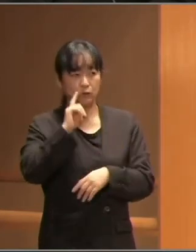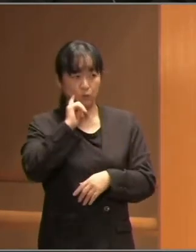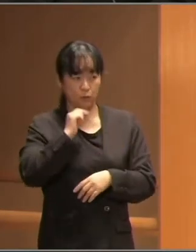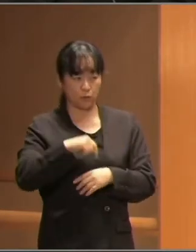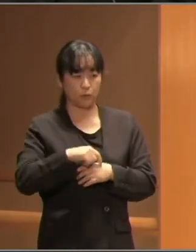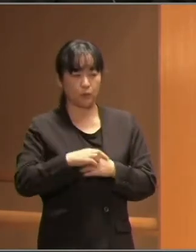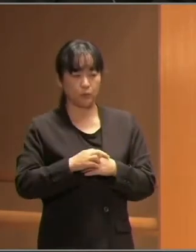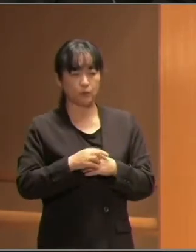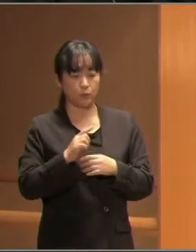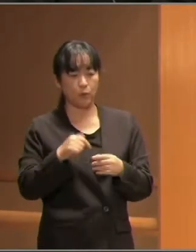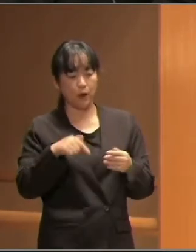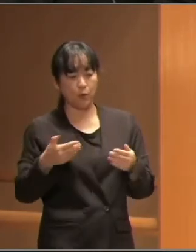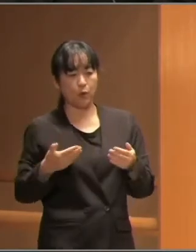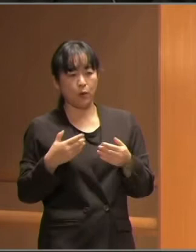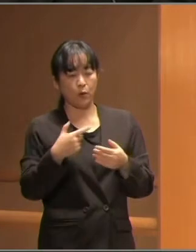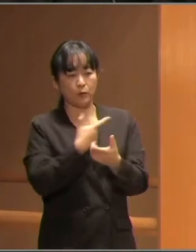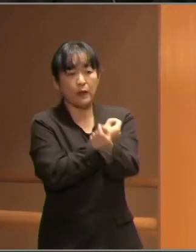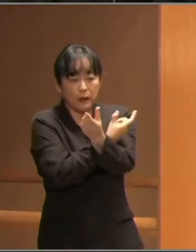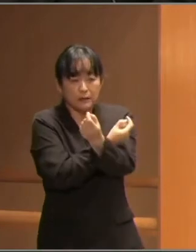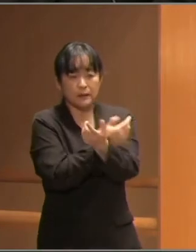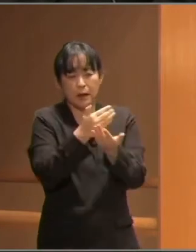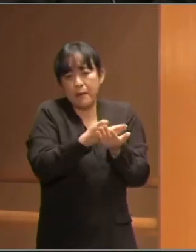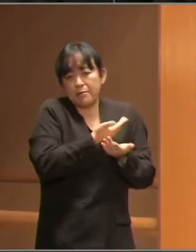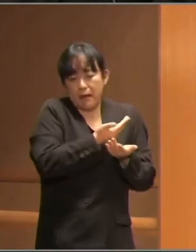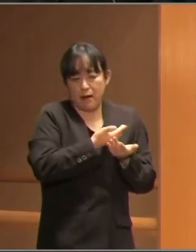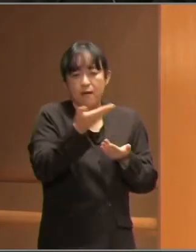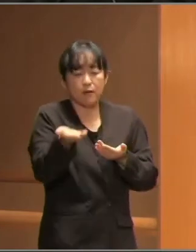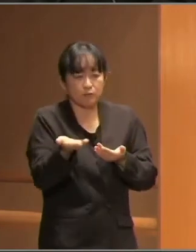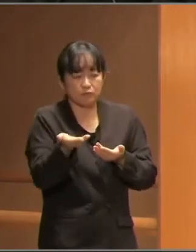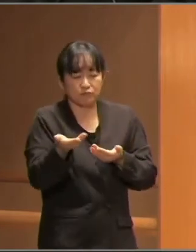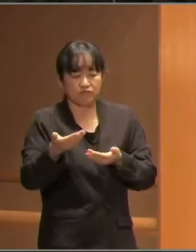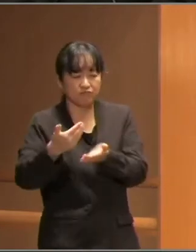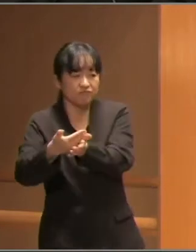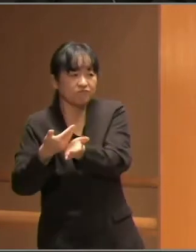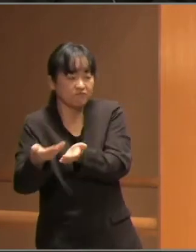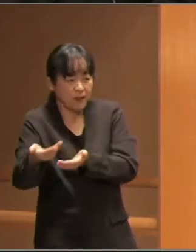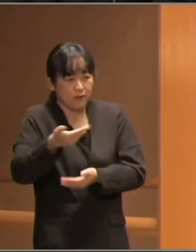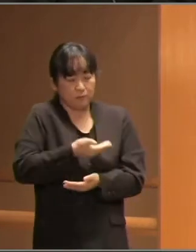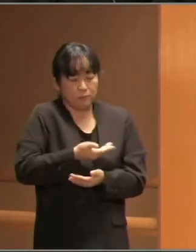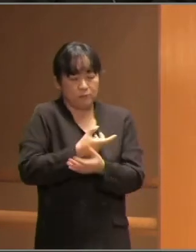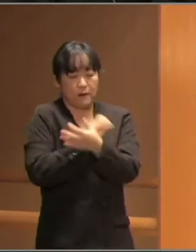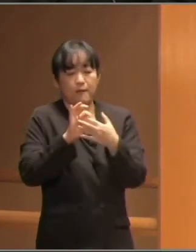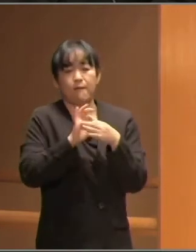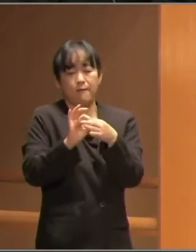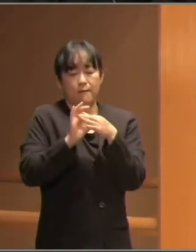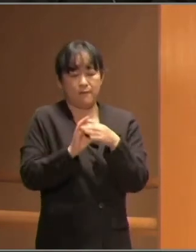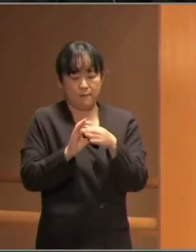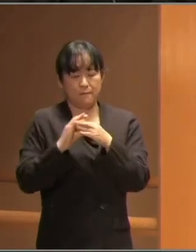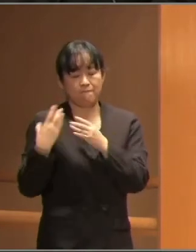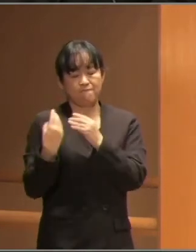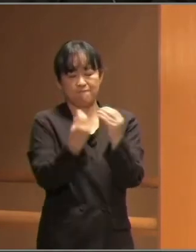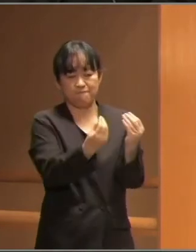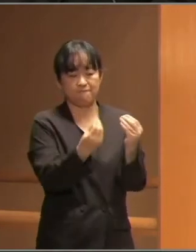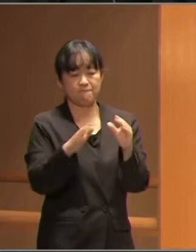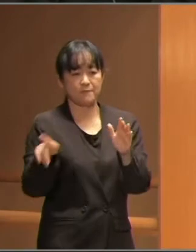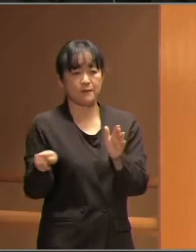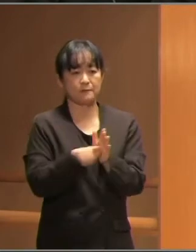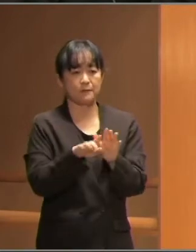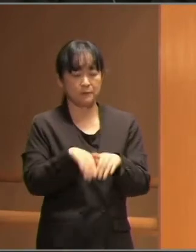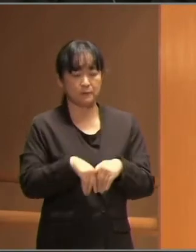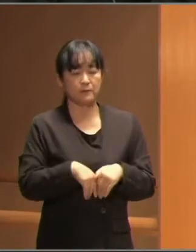external people or communities. But it was like from giving some excessive items to